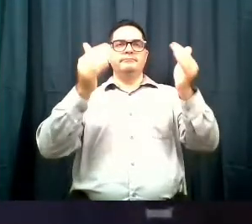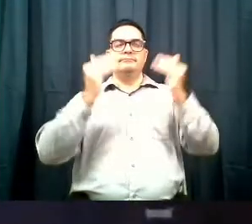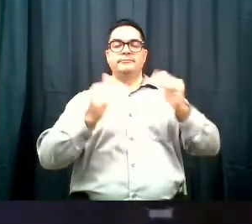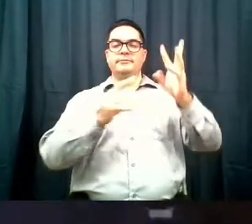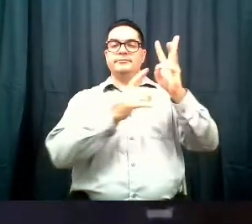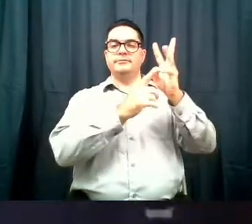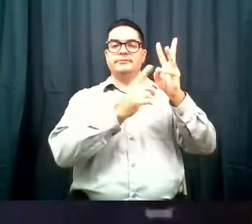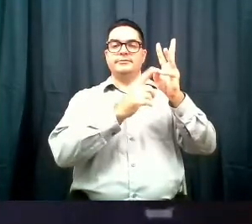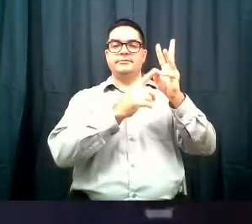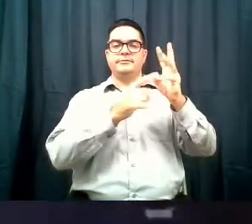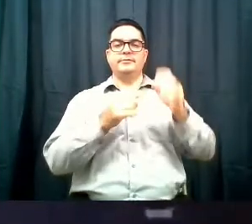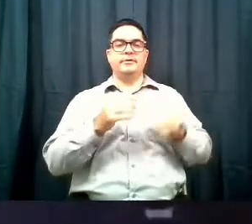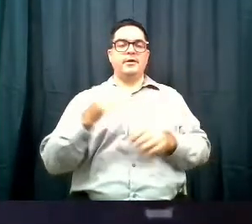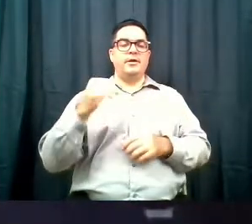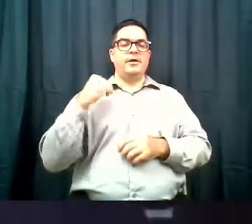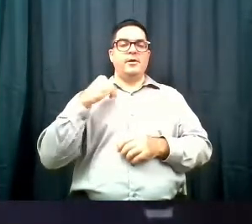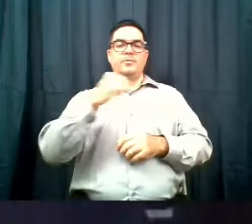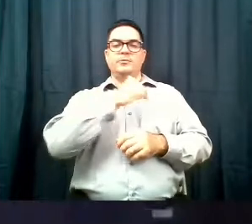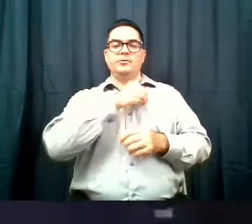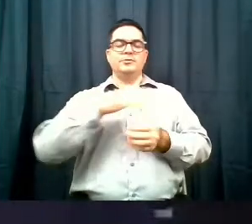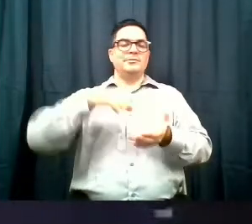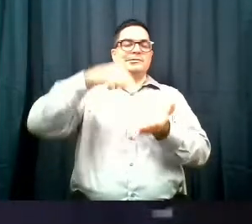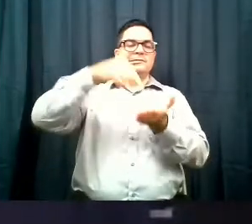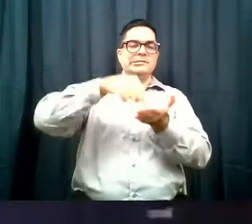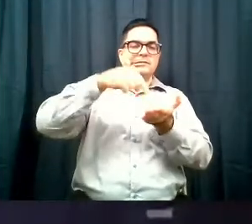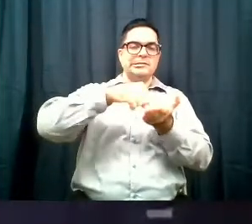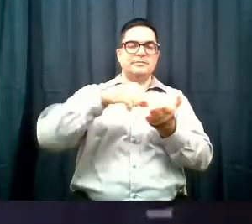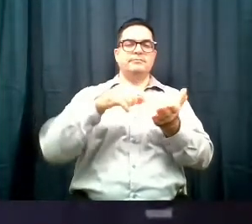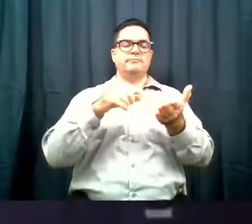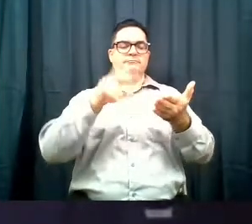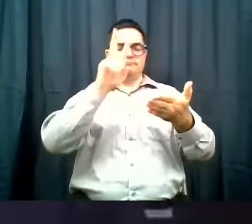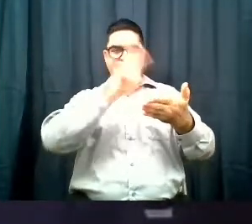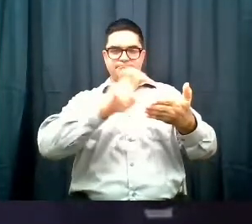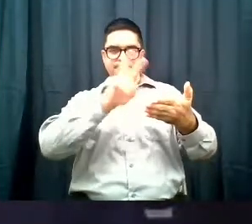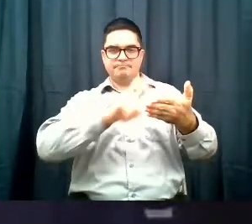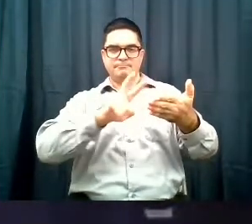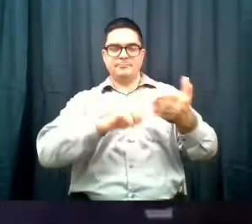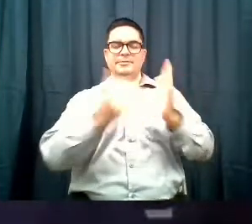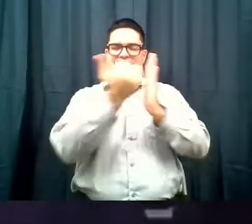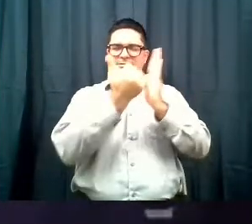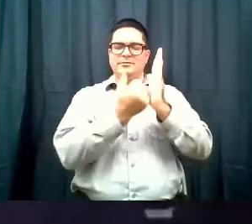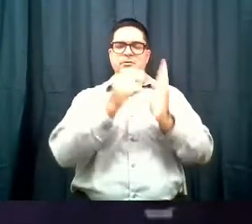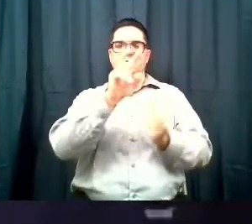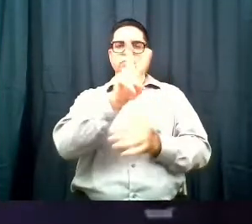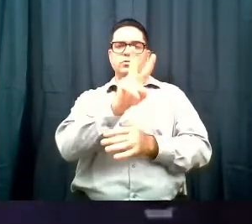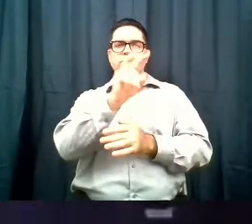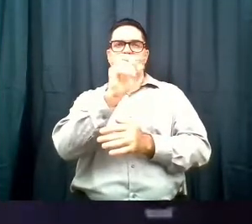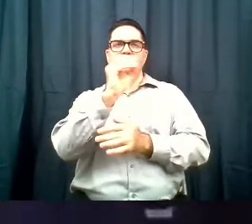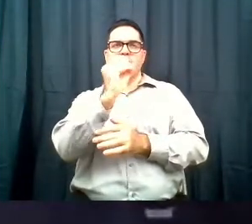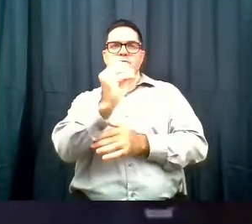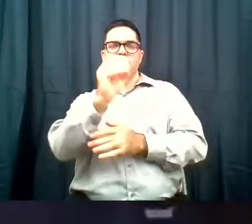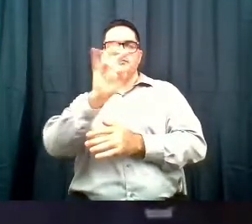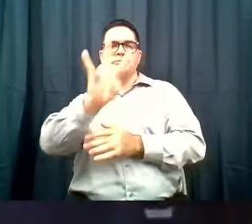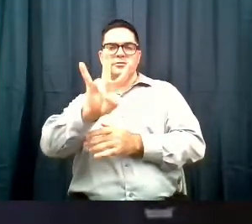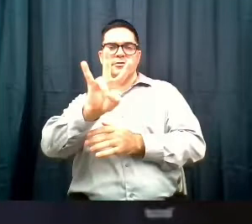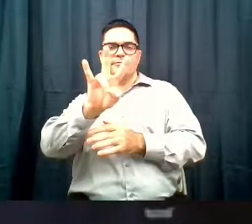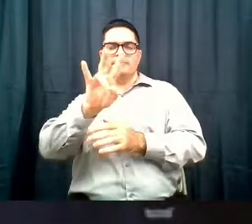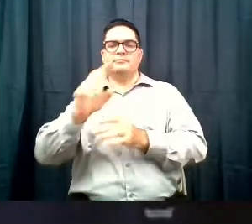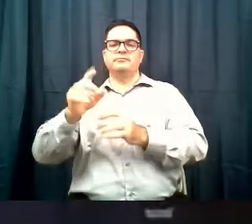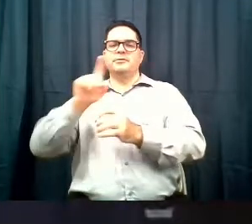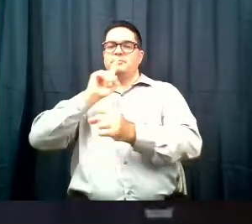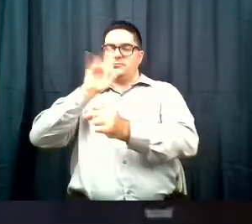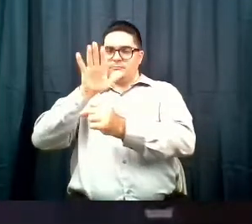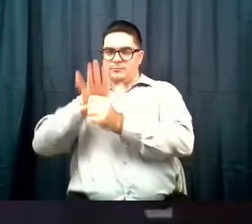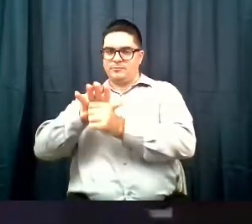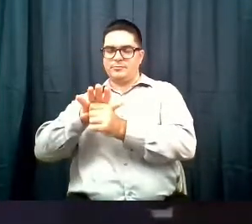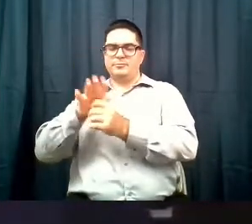municipal debt item, also under Section 207 of PROMESA. We will then